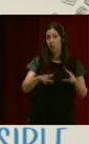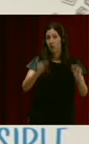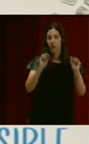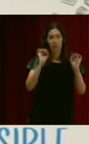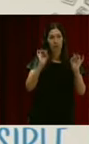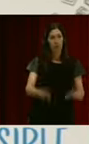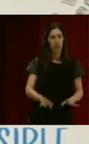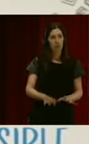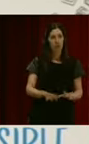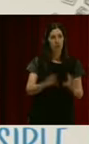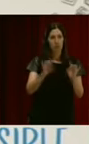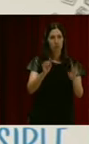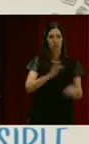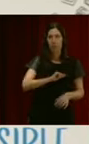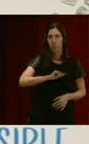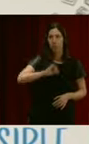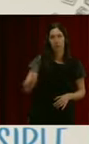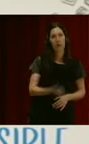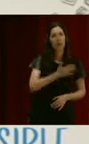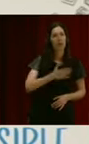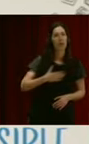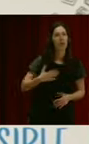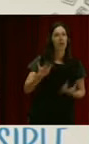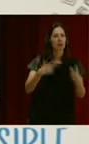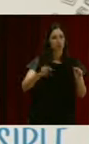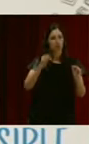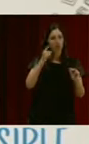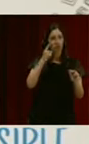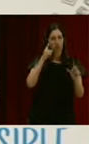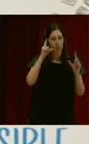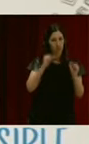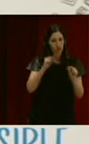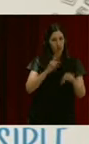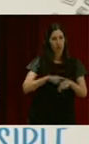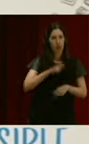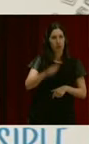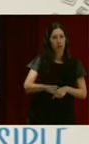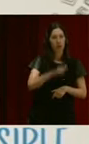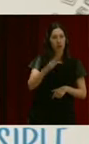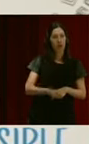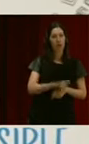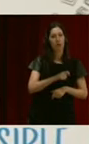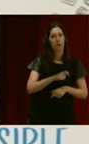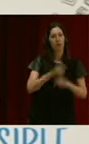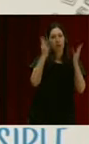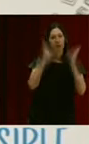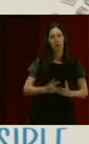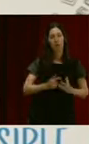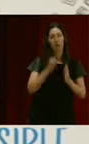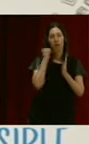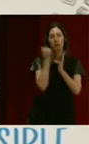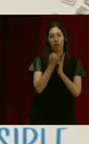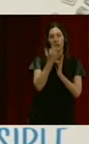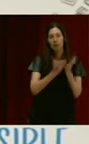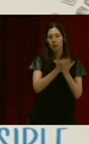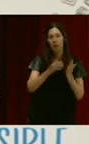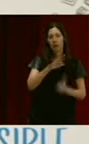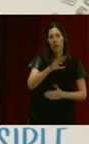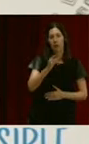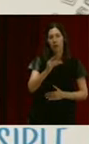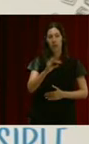alpha pace, which is increased by 5. And when the person wants to finish, they close the eyes once